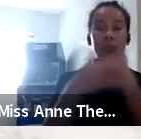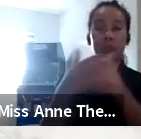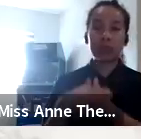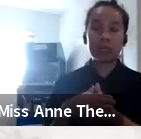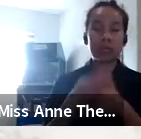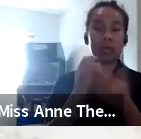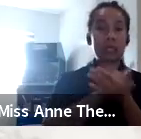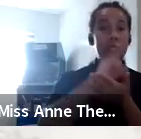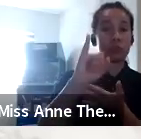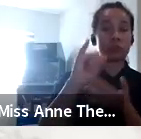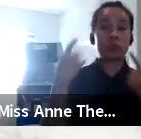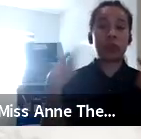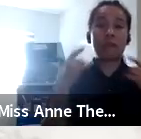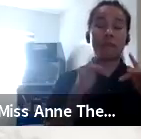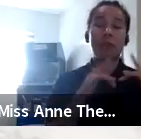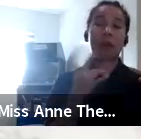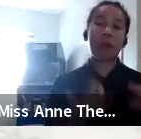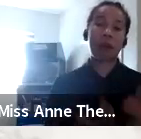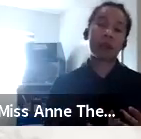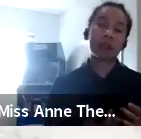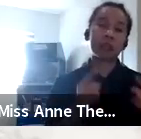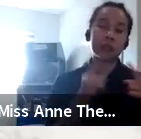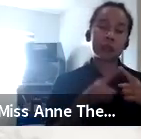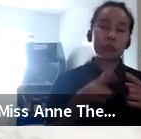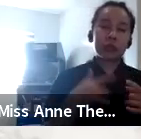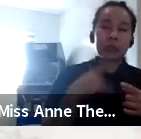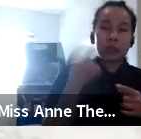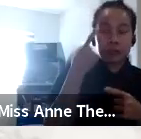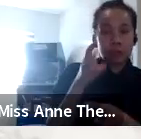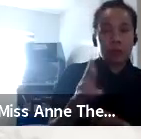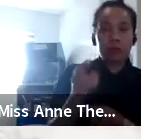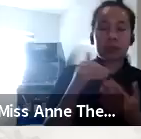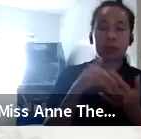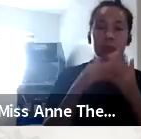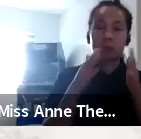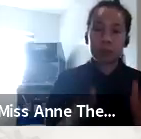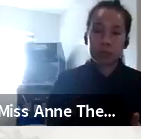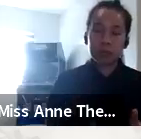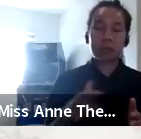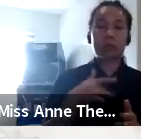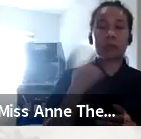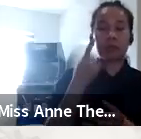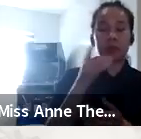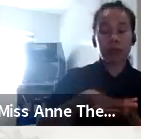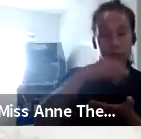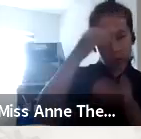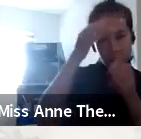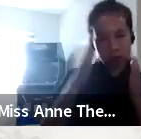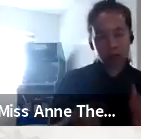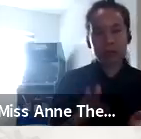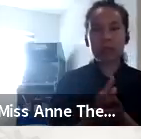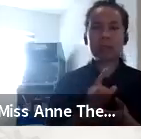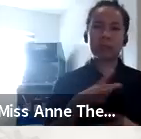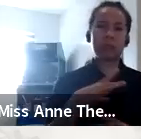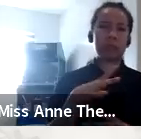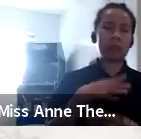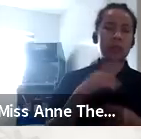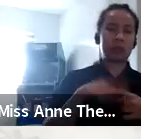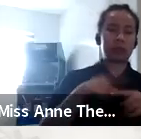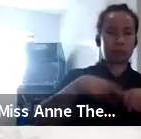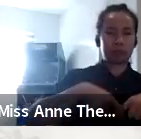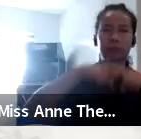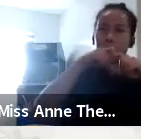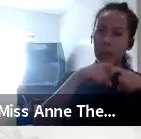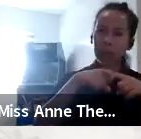institutions have a heart to feel for the pupils, to feel for the learners that it's okay to waive the exams.